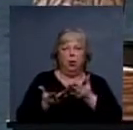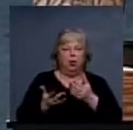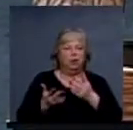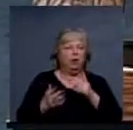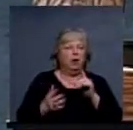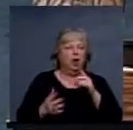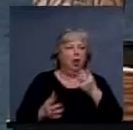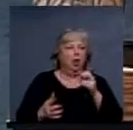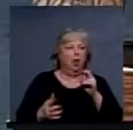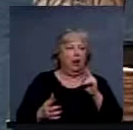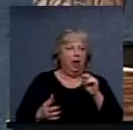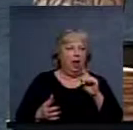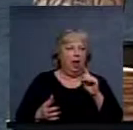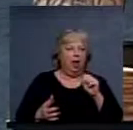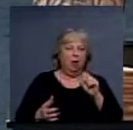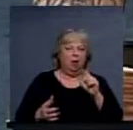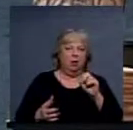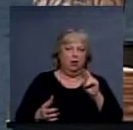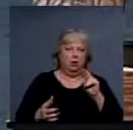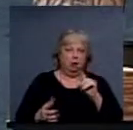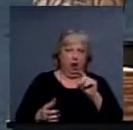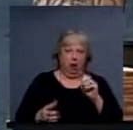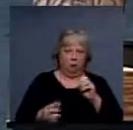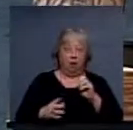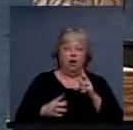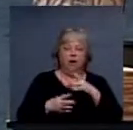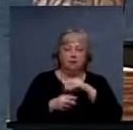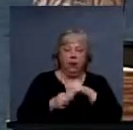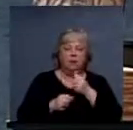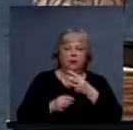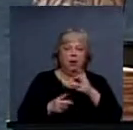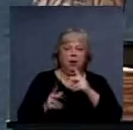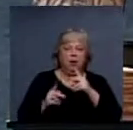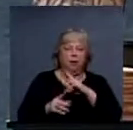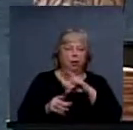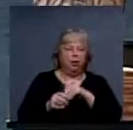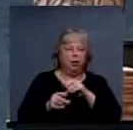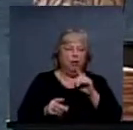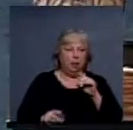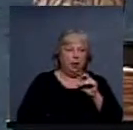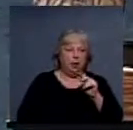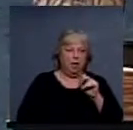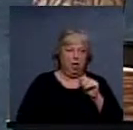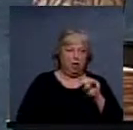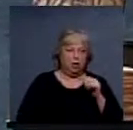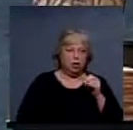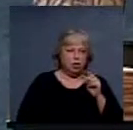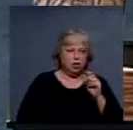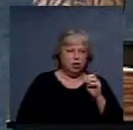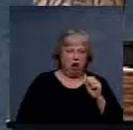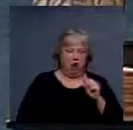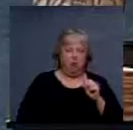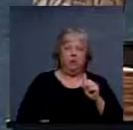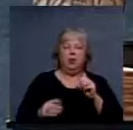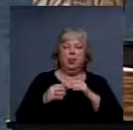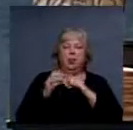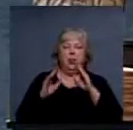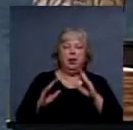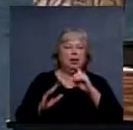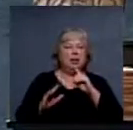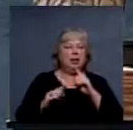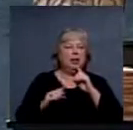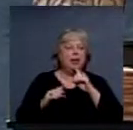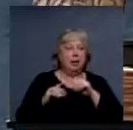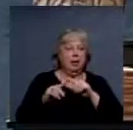Tawny Boyansky, and Donna James from the city staff present. The building construction is block, brick, and LEED certified